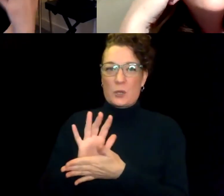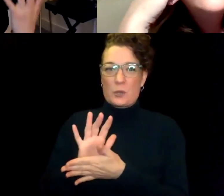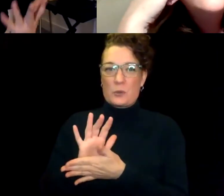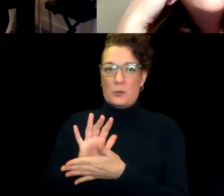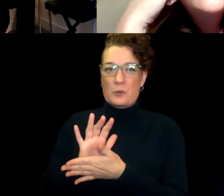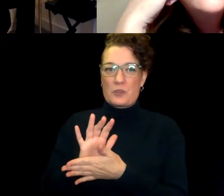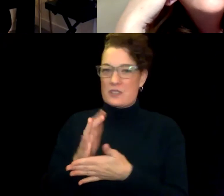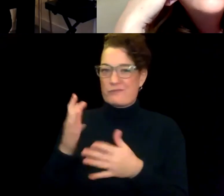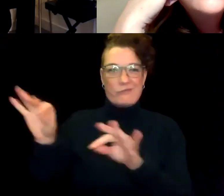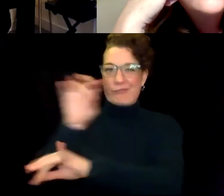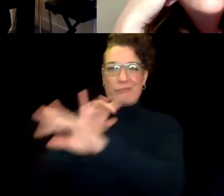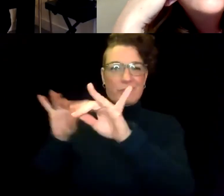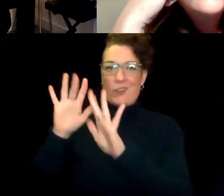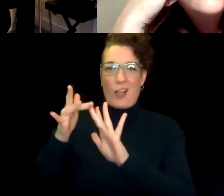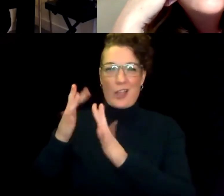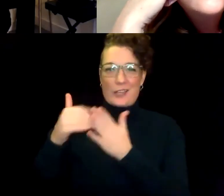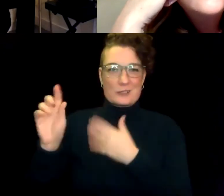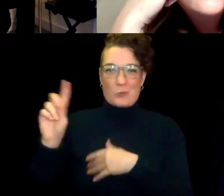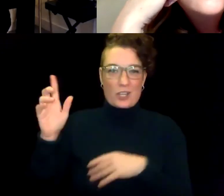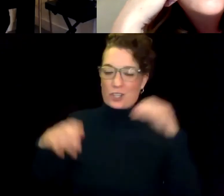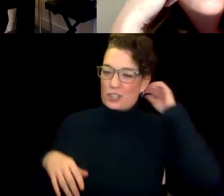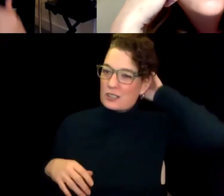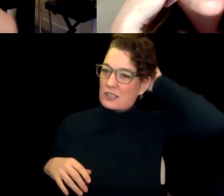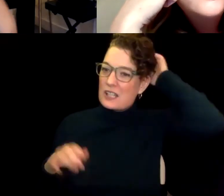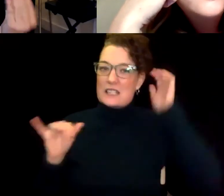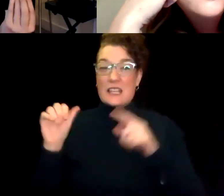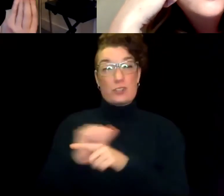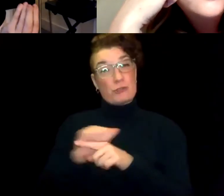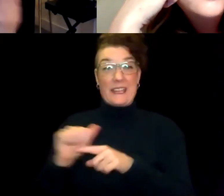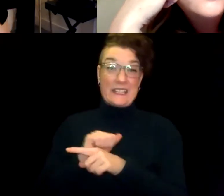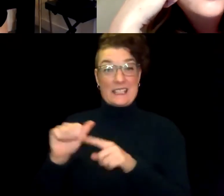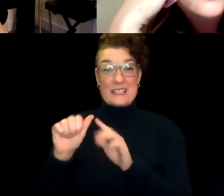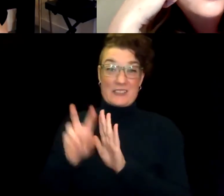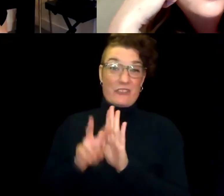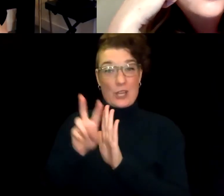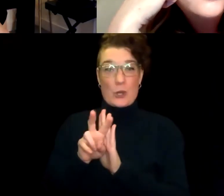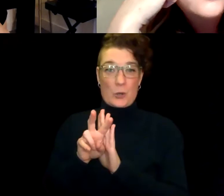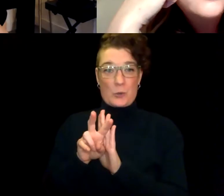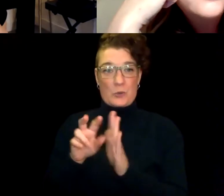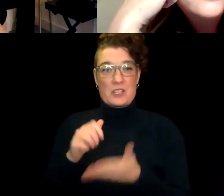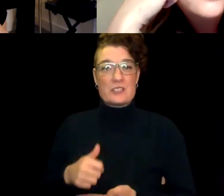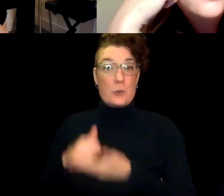circulating online somewhere of it's like a training video to help general practitioners